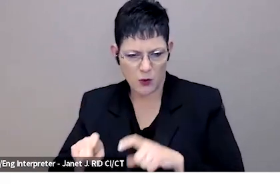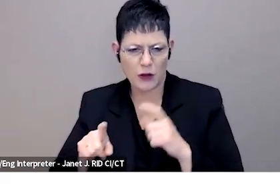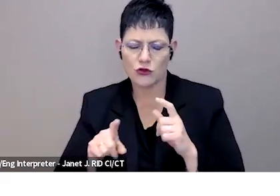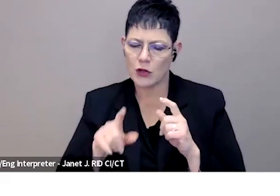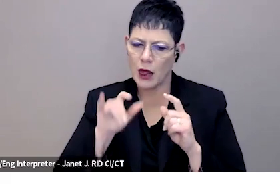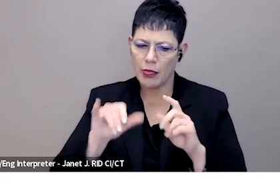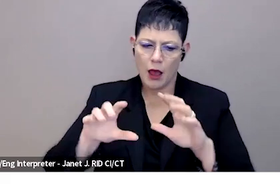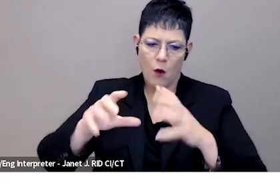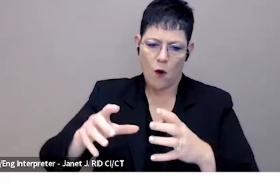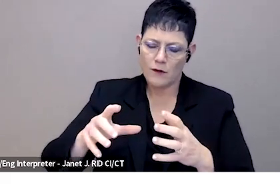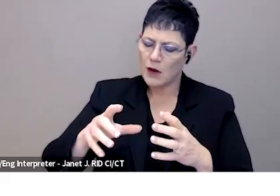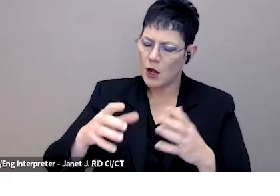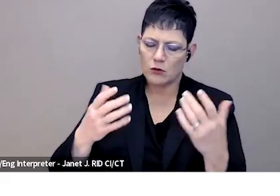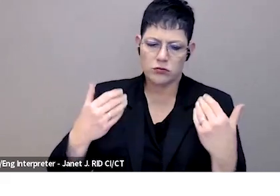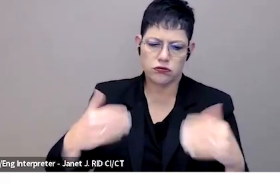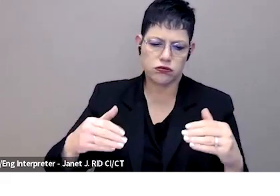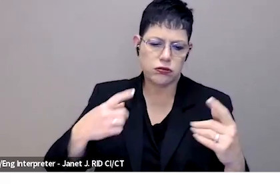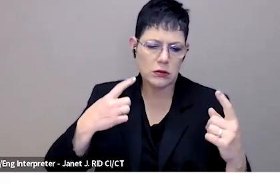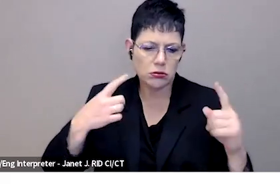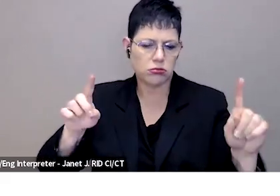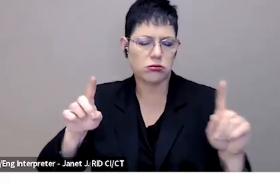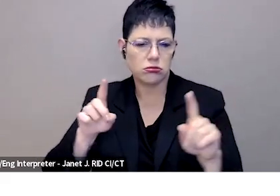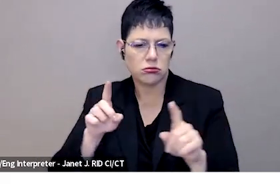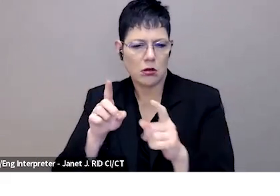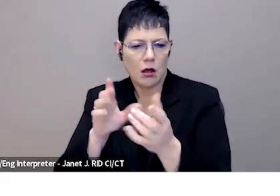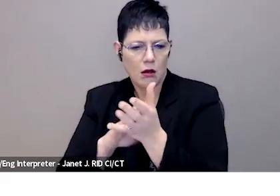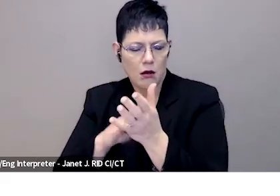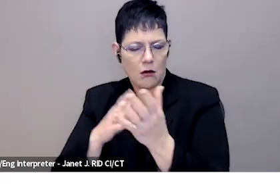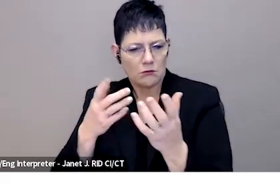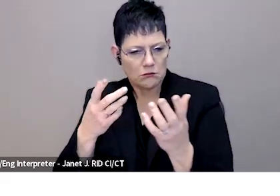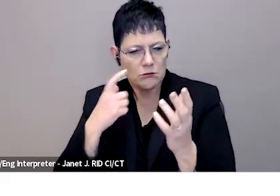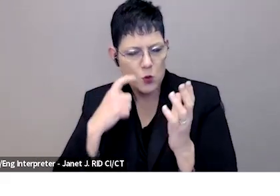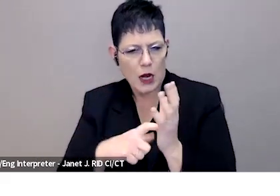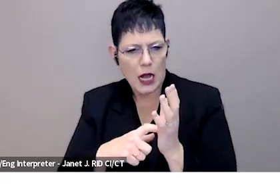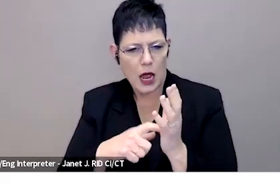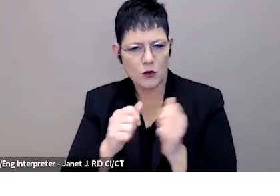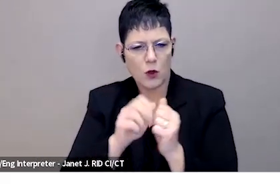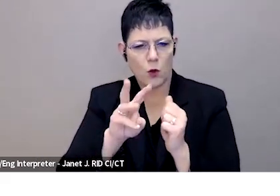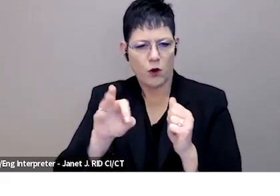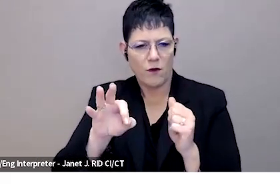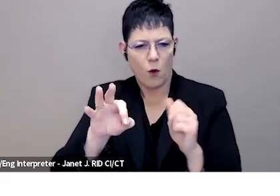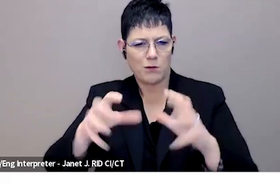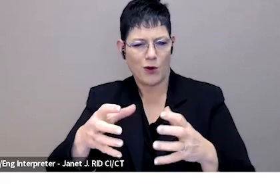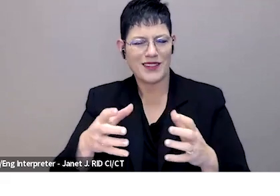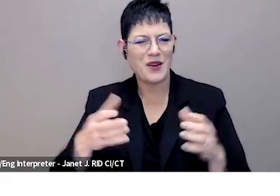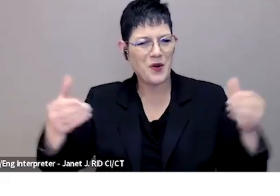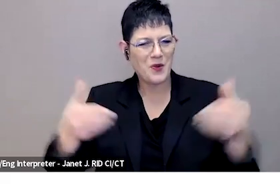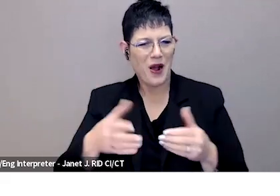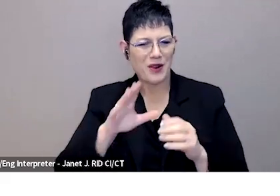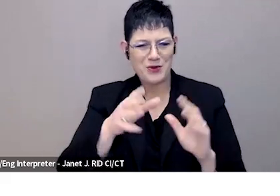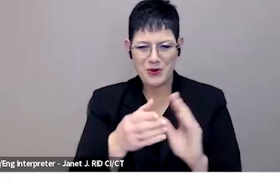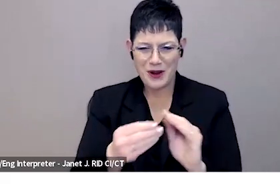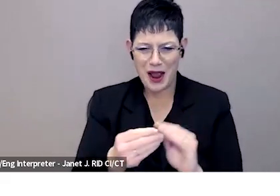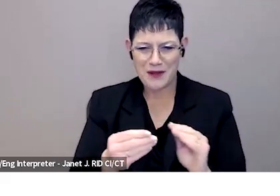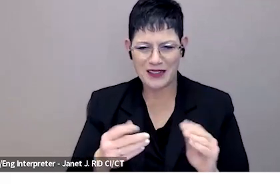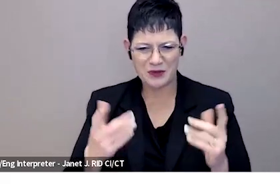respected organization in aging and disability workforce policy. So I welcome you all and look forward to your remarks. Robert,